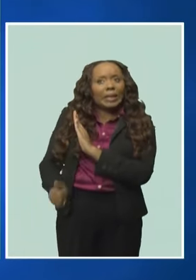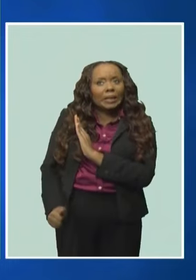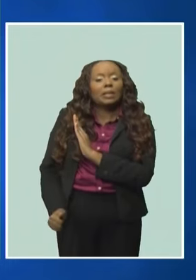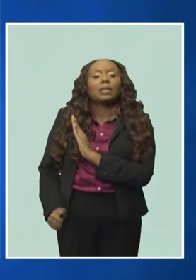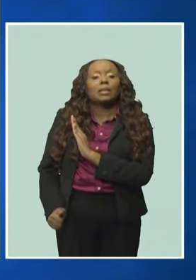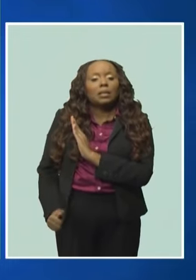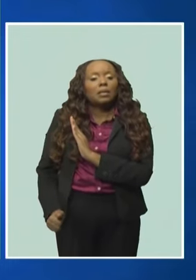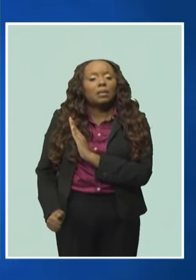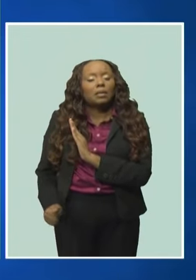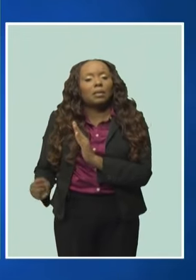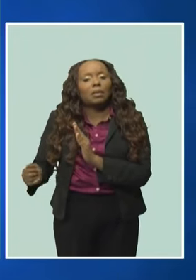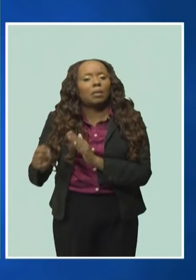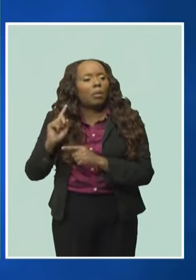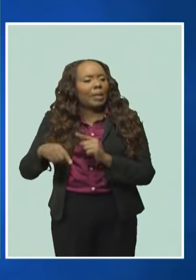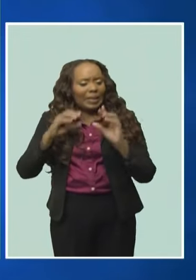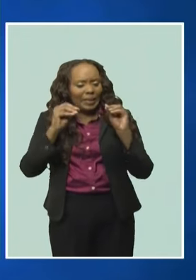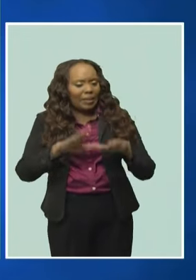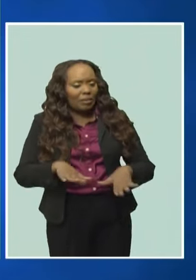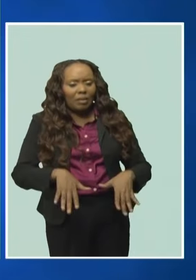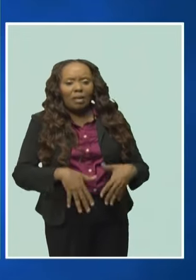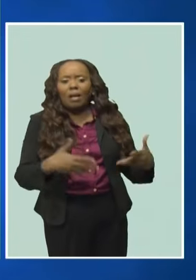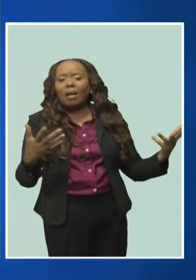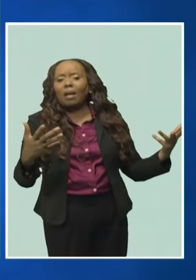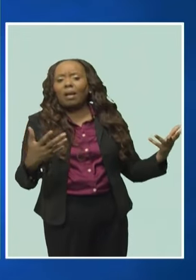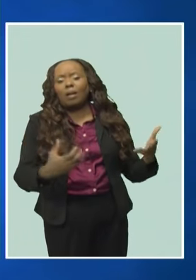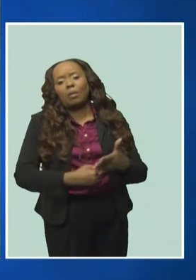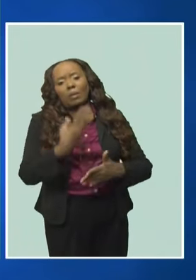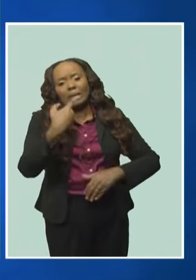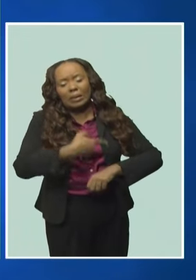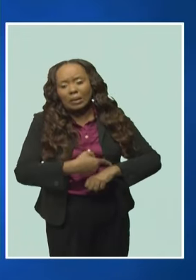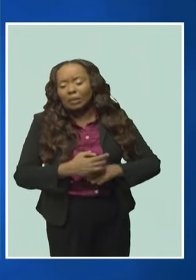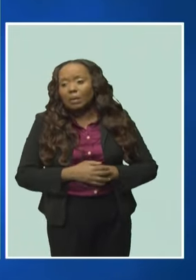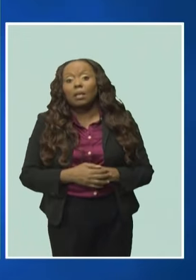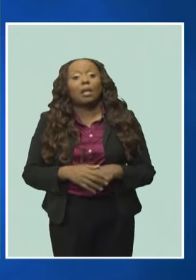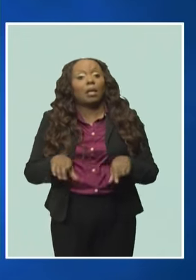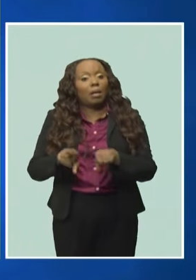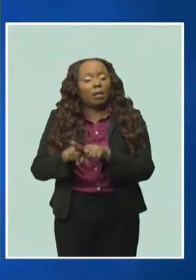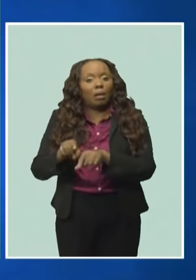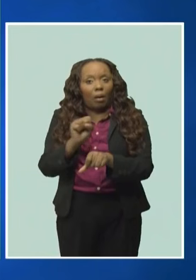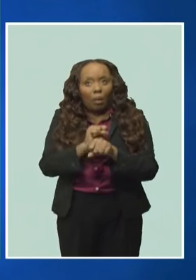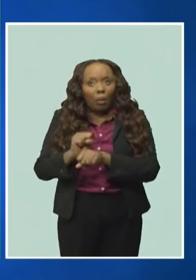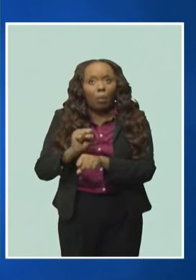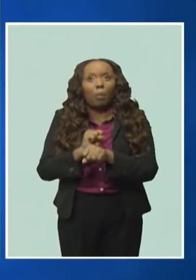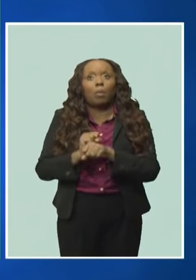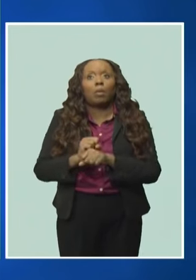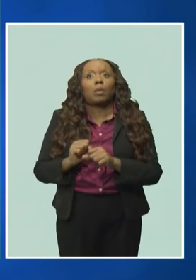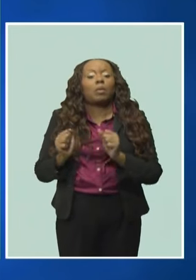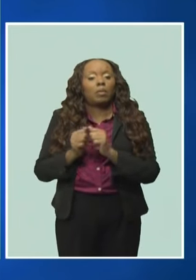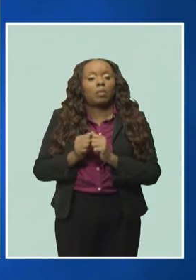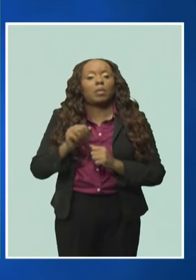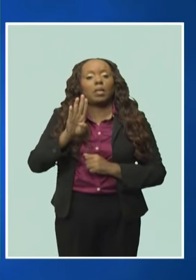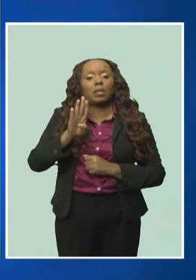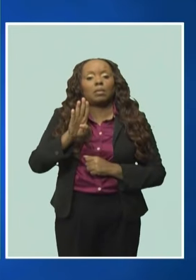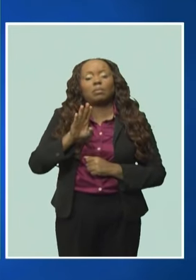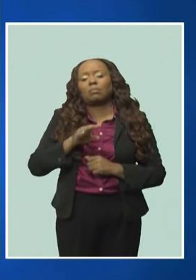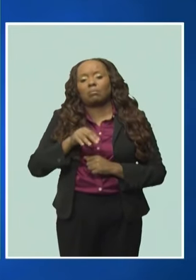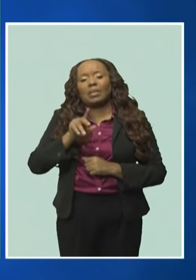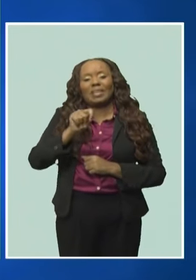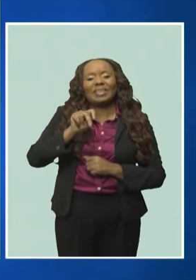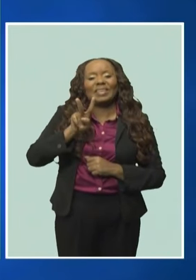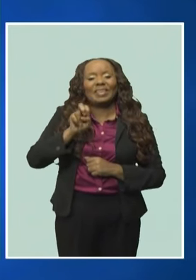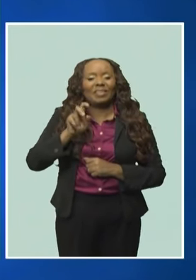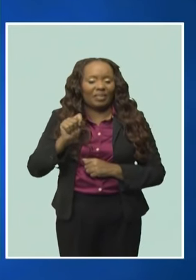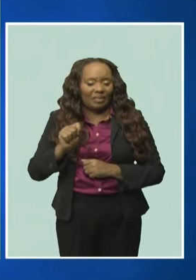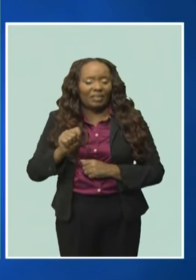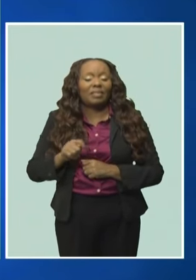you're going to be wasting time. And we're also doing significant work in the Barbados Vocational and Technical